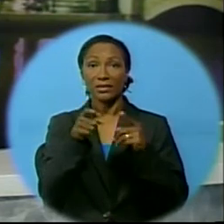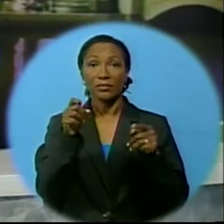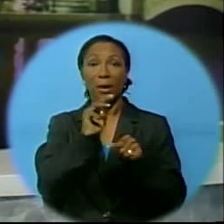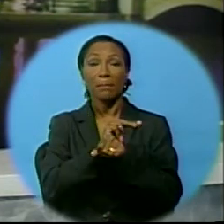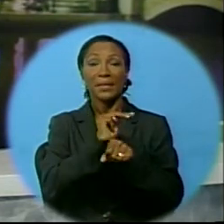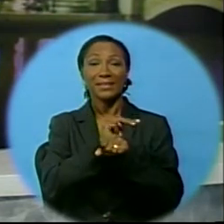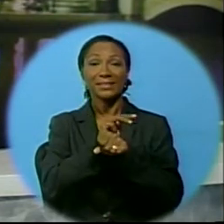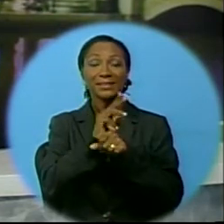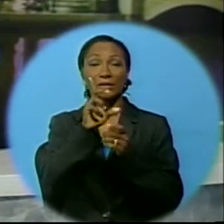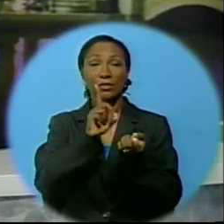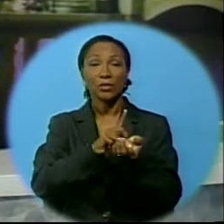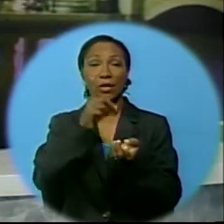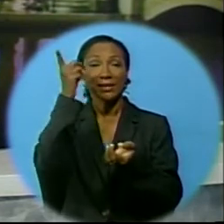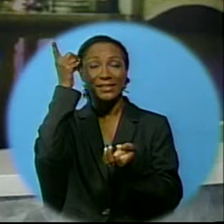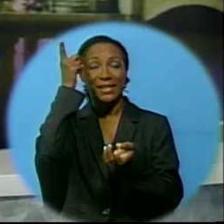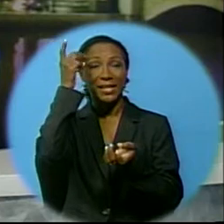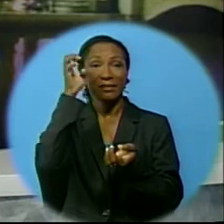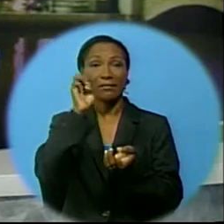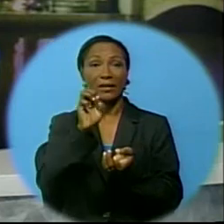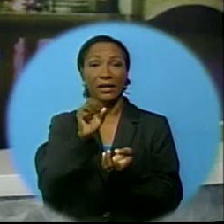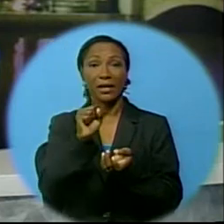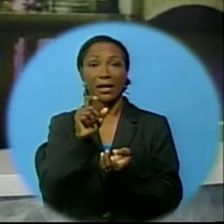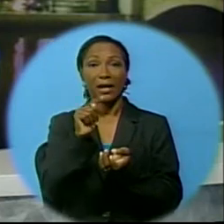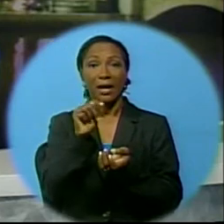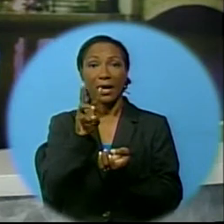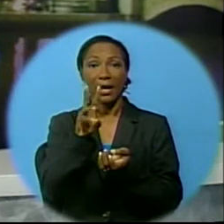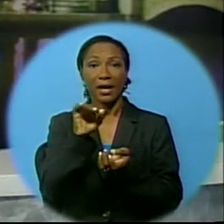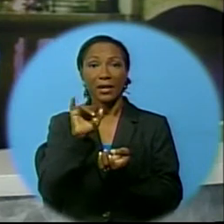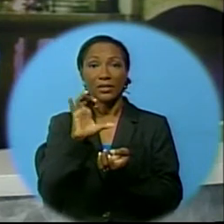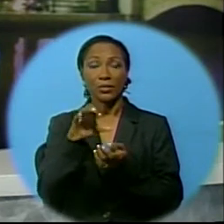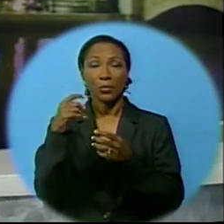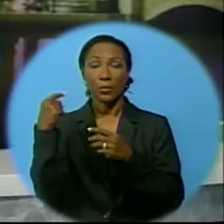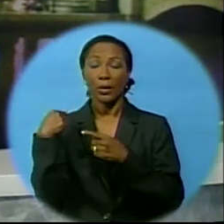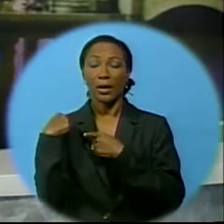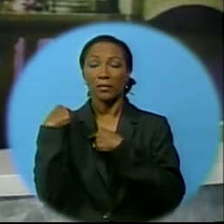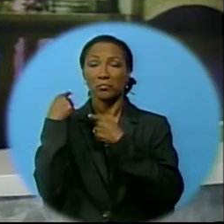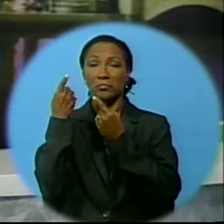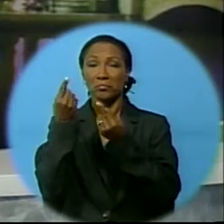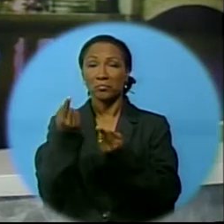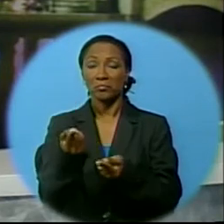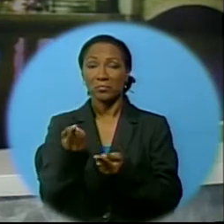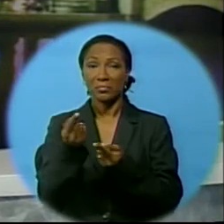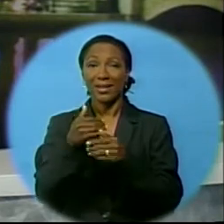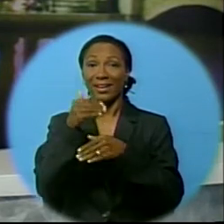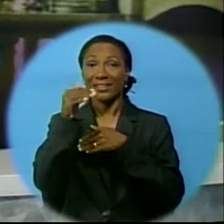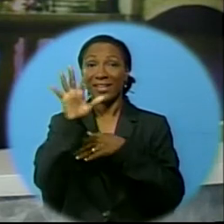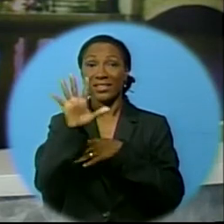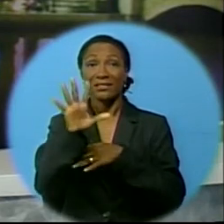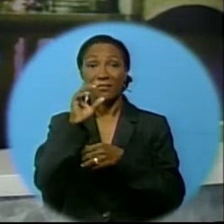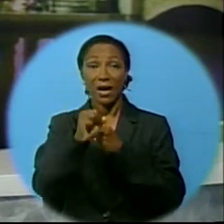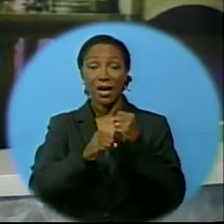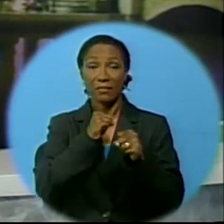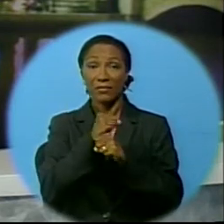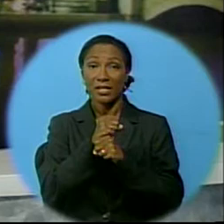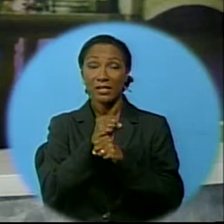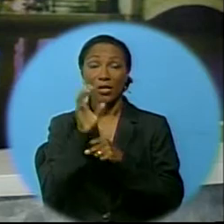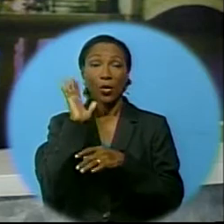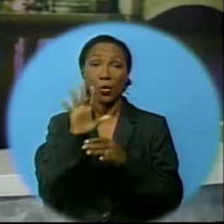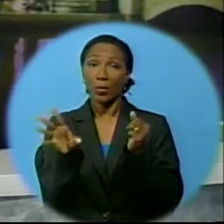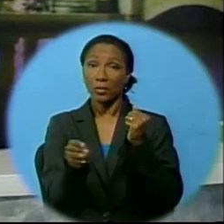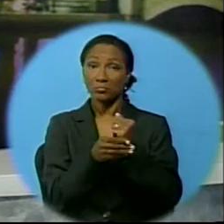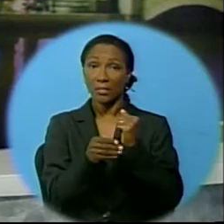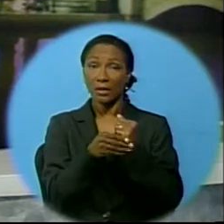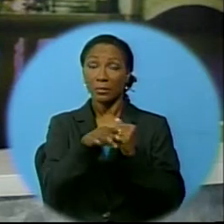Estwick. He says the support over the next 5 years will total just over $70 million. The funds have already